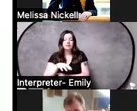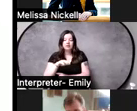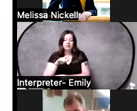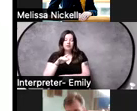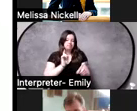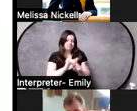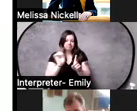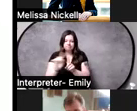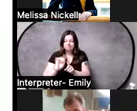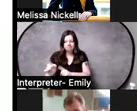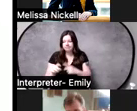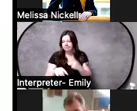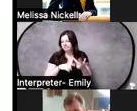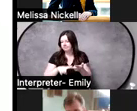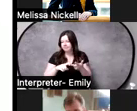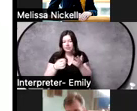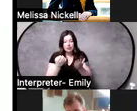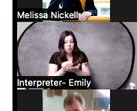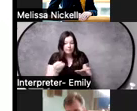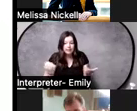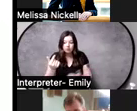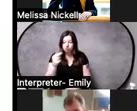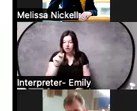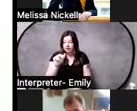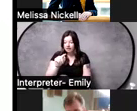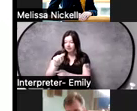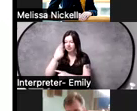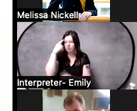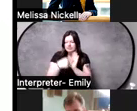grants for equipment grants, for example, S-series